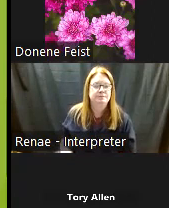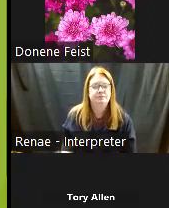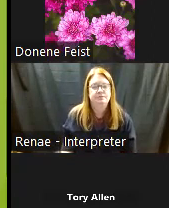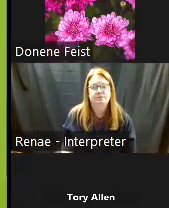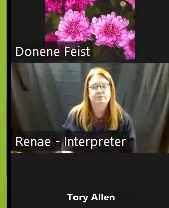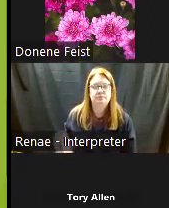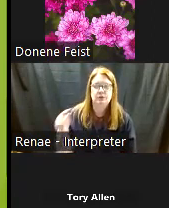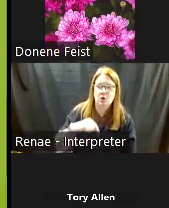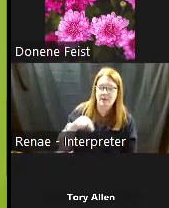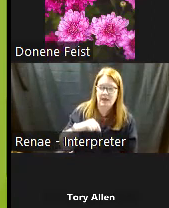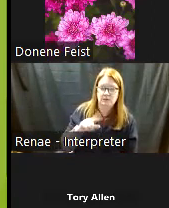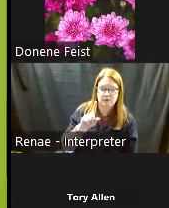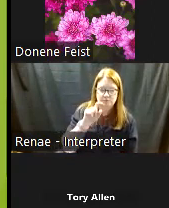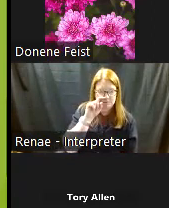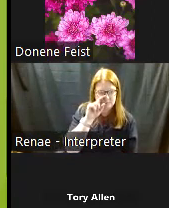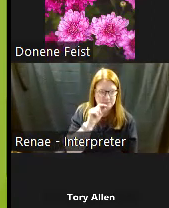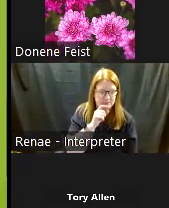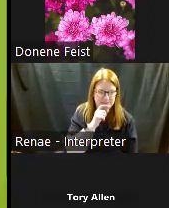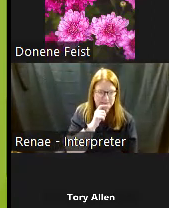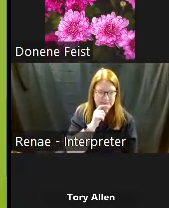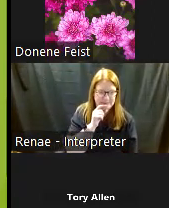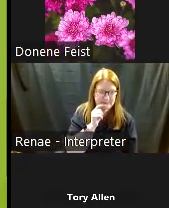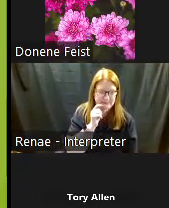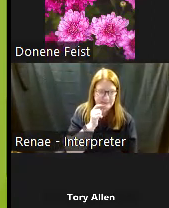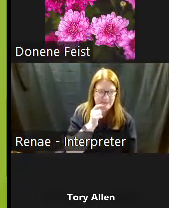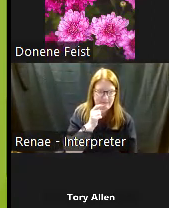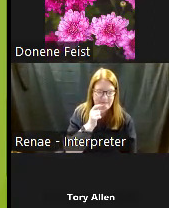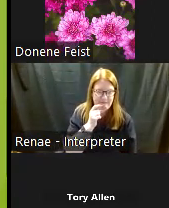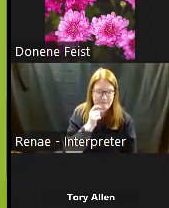Go back one to the limitations.